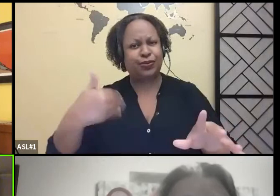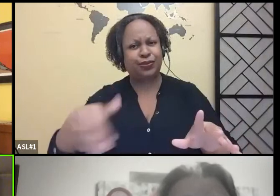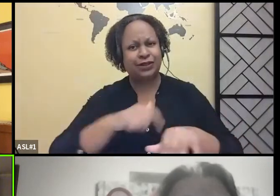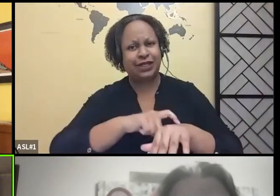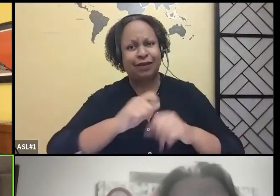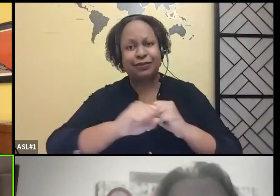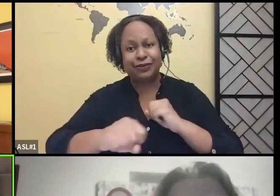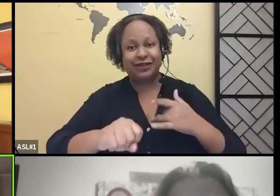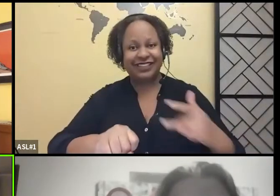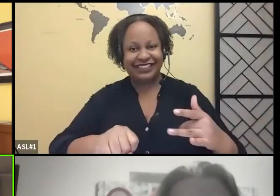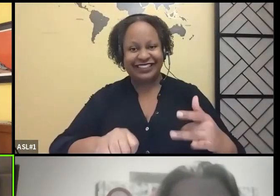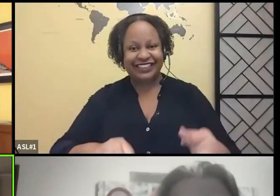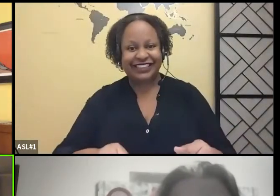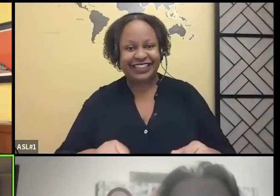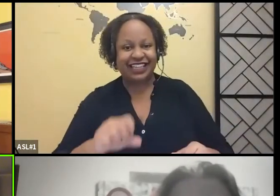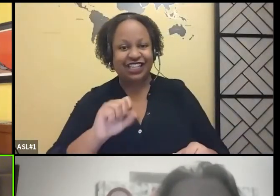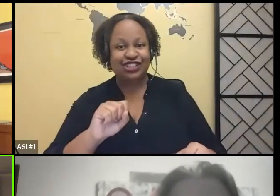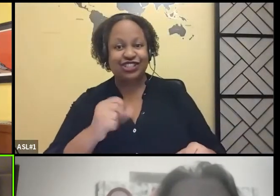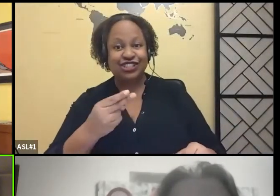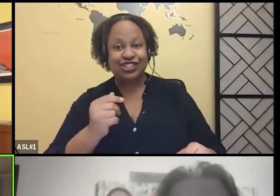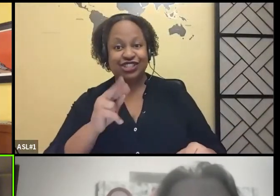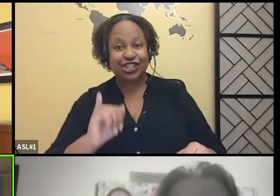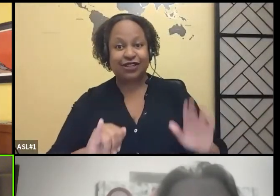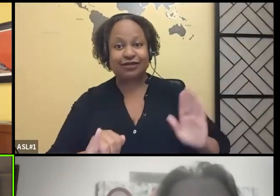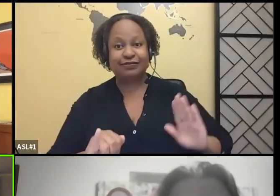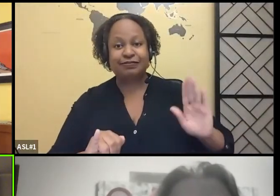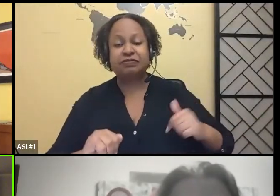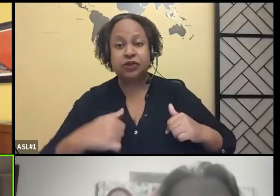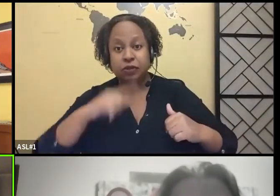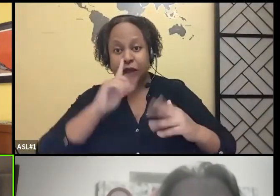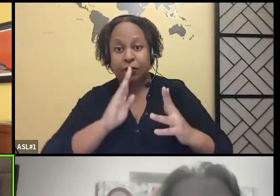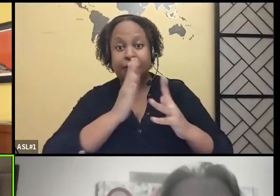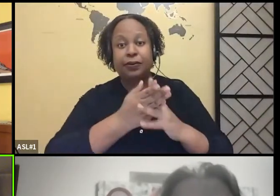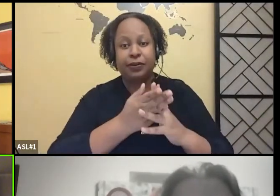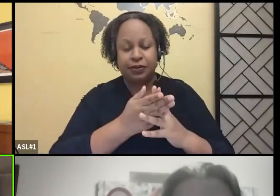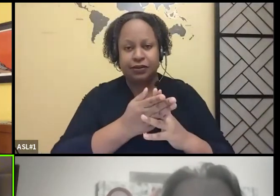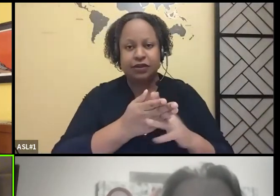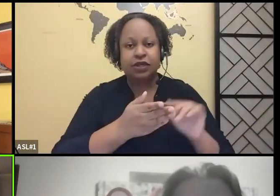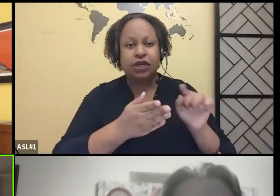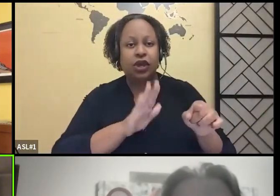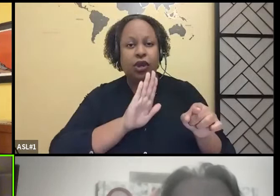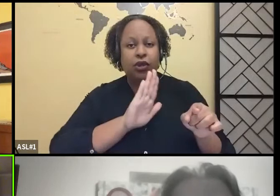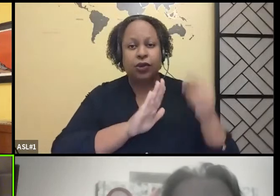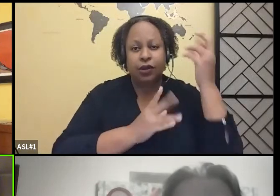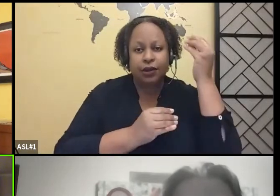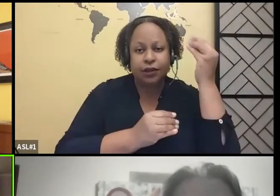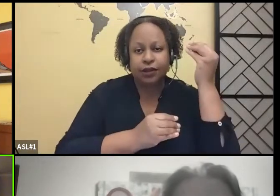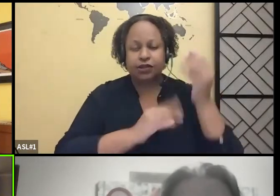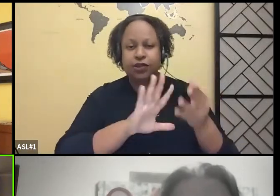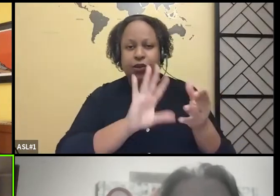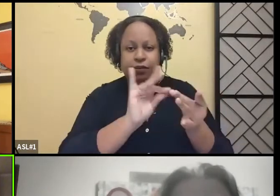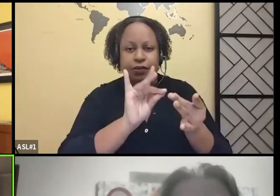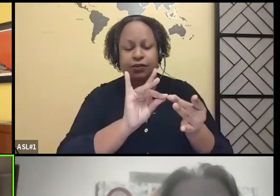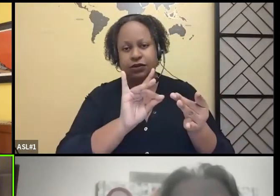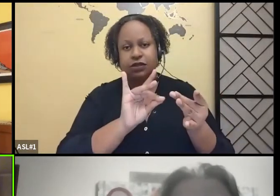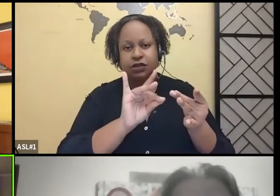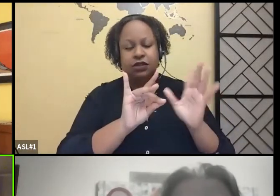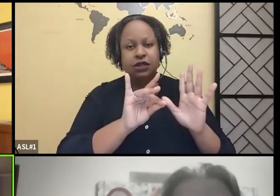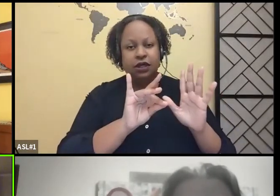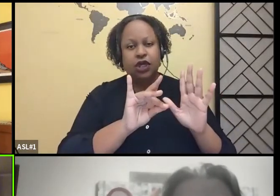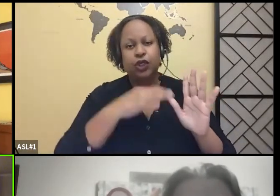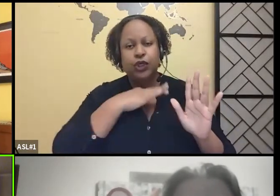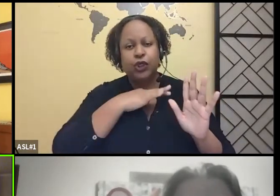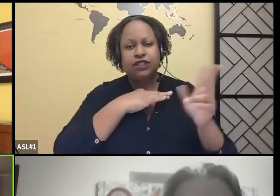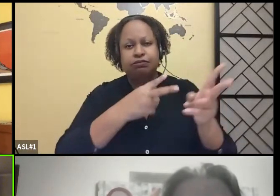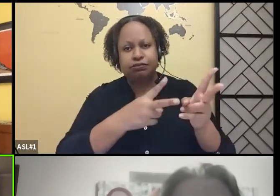Wonder if I could jump in and draw from some of the insights that you're sort of threading or braiding along. And one of